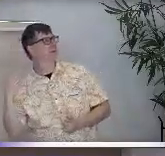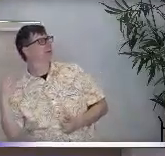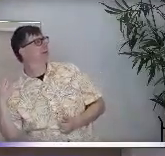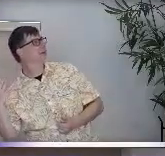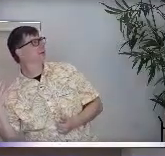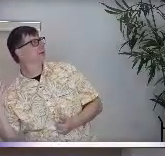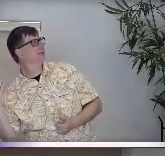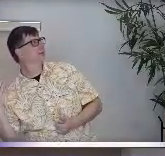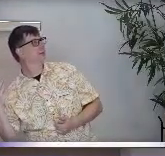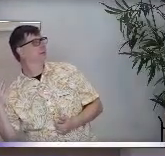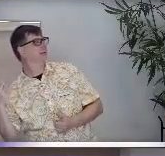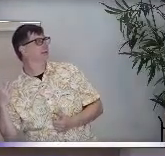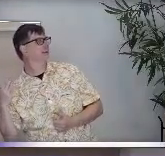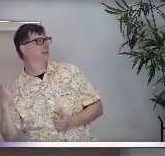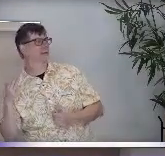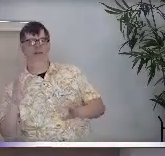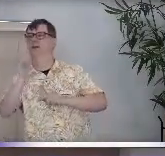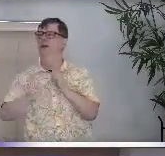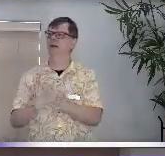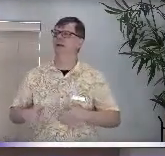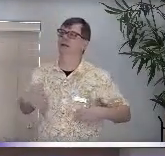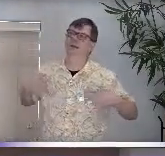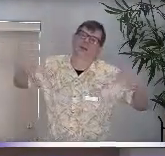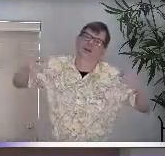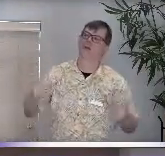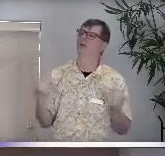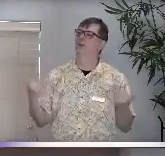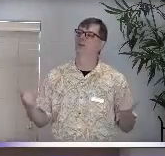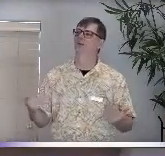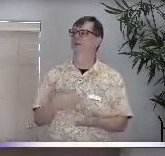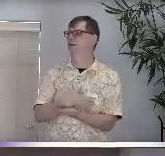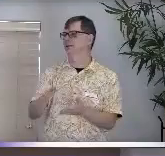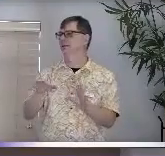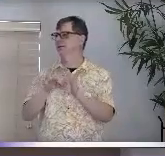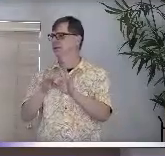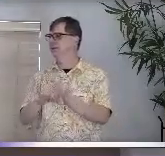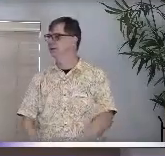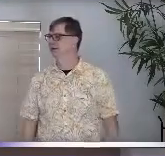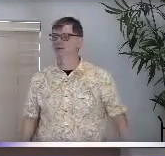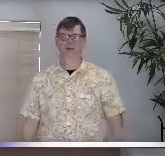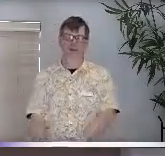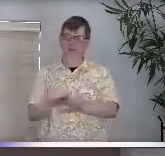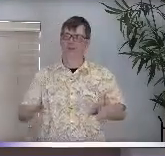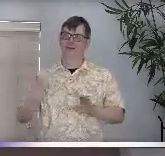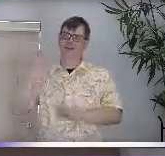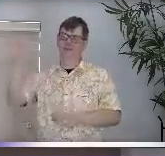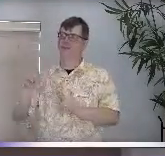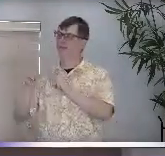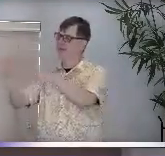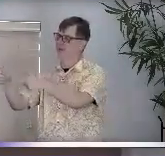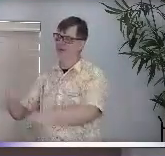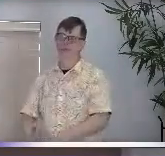him alone. And I'm like, oh, this is how it goes, right? When we want something, we're all screaming, not that way, God is